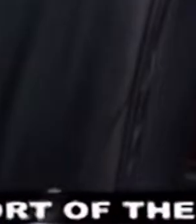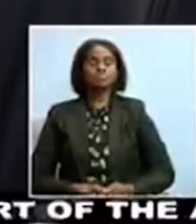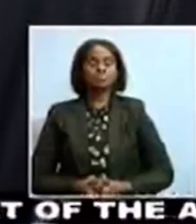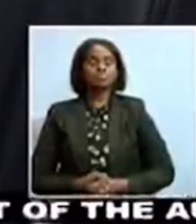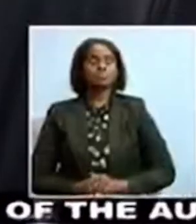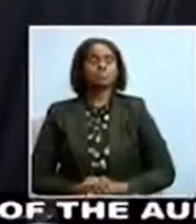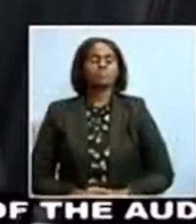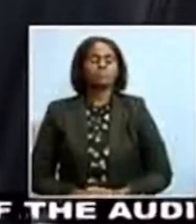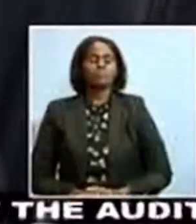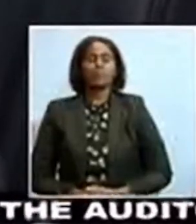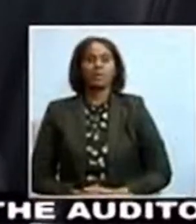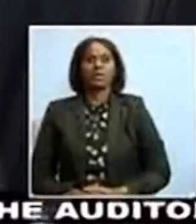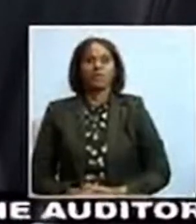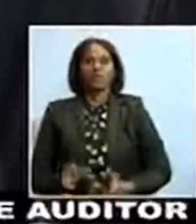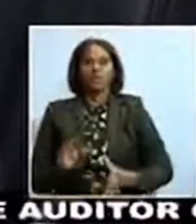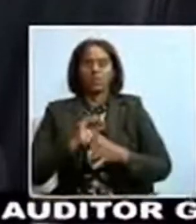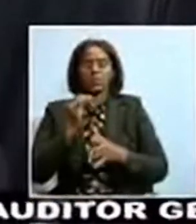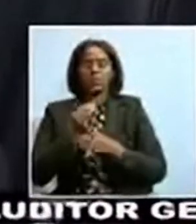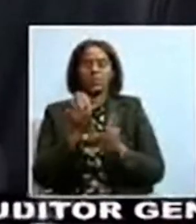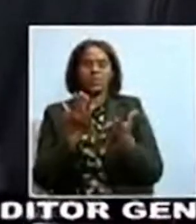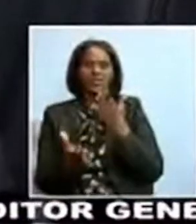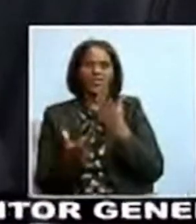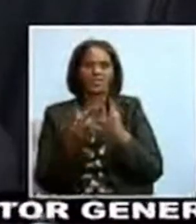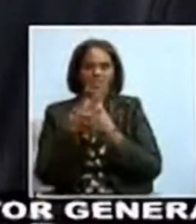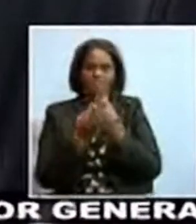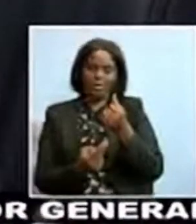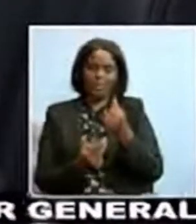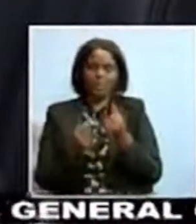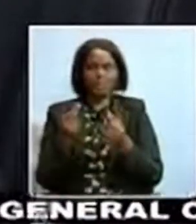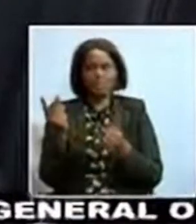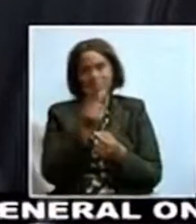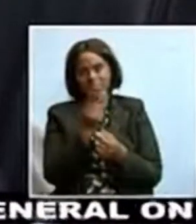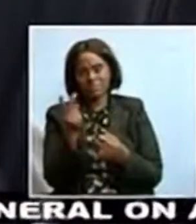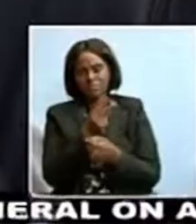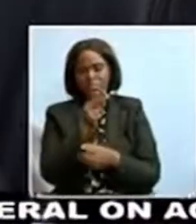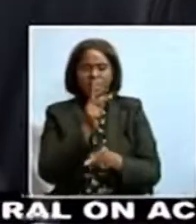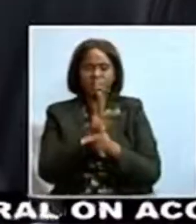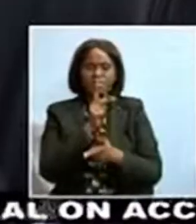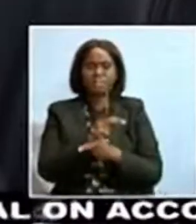contract, or just everybody, both parties are just keeping quiet?